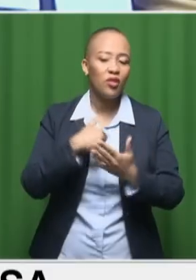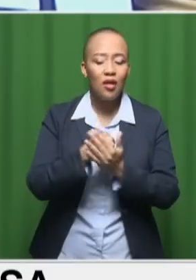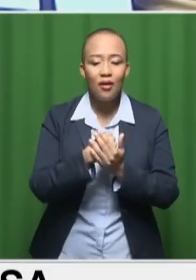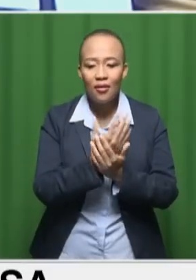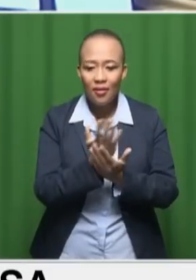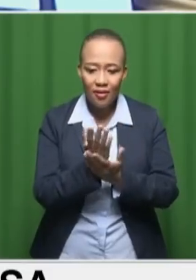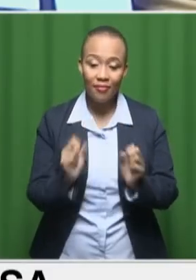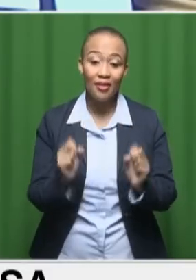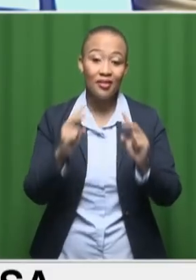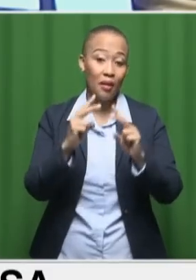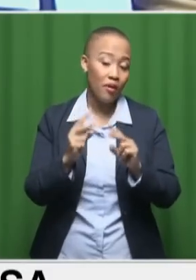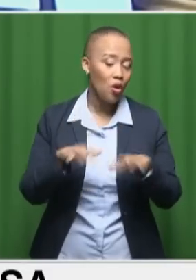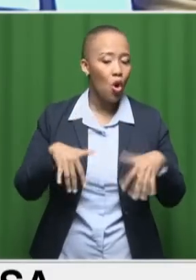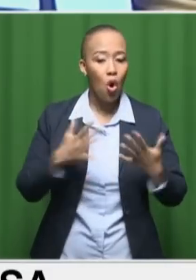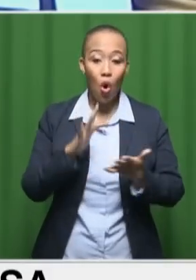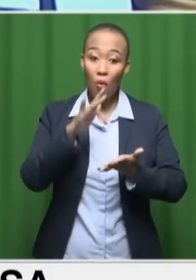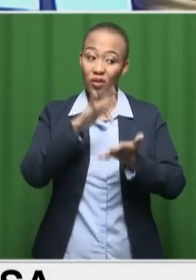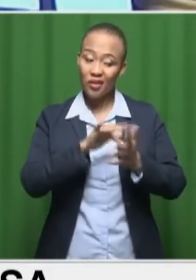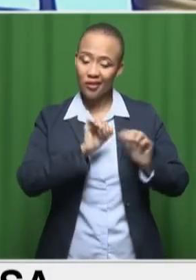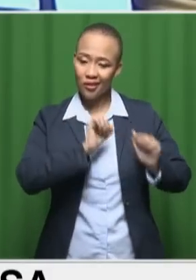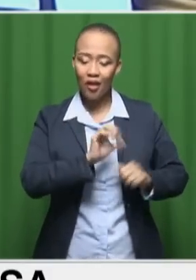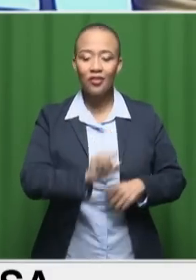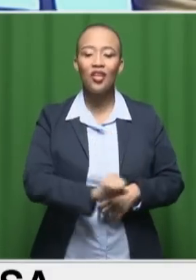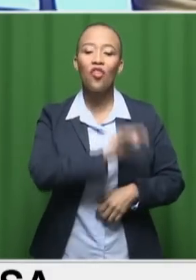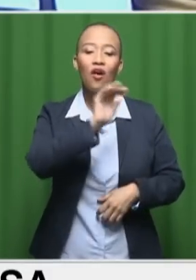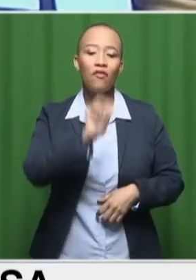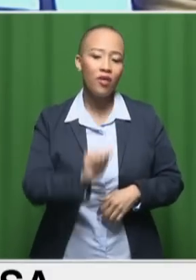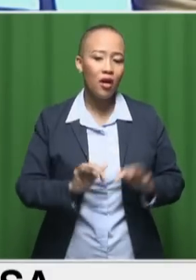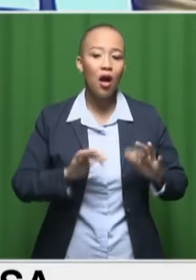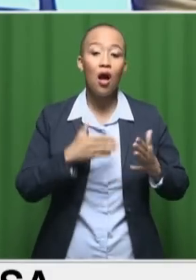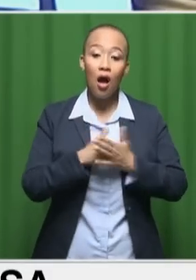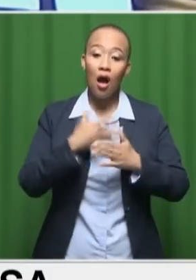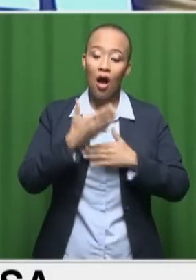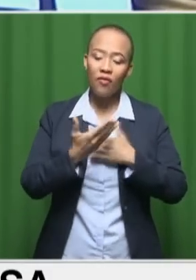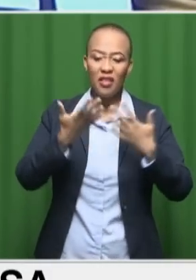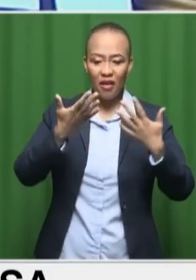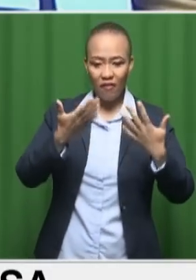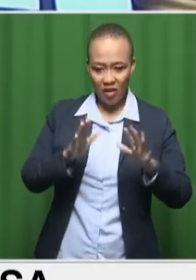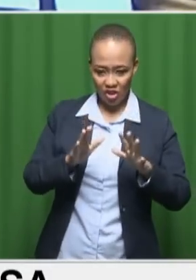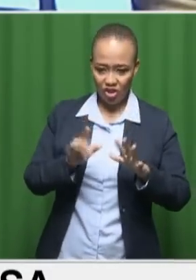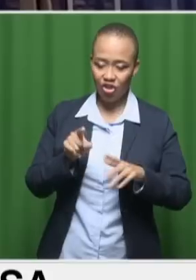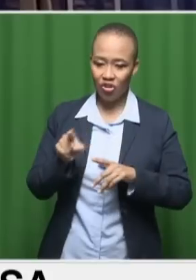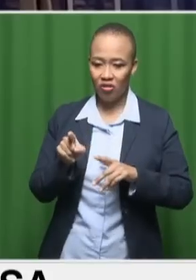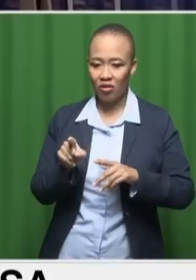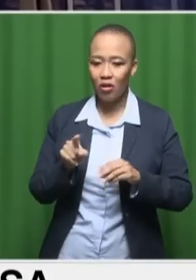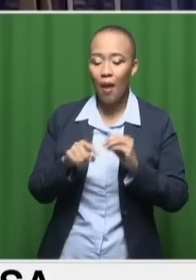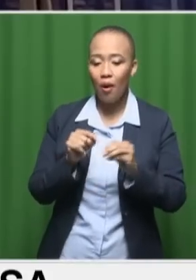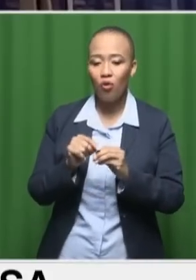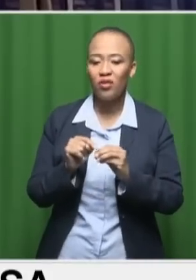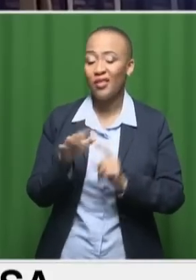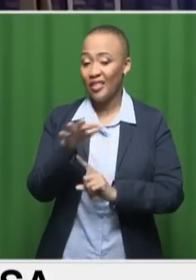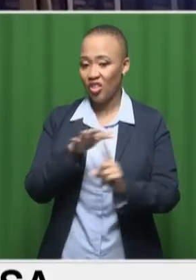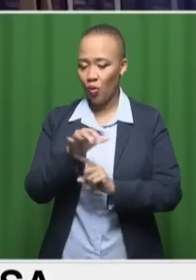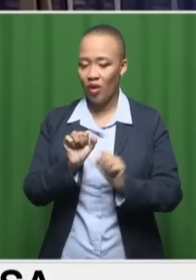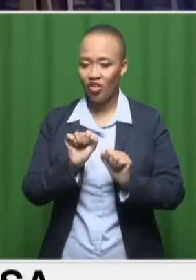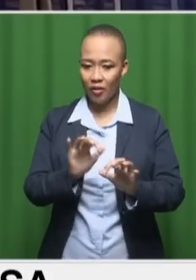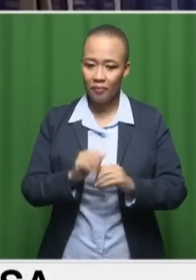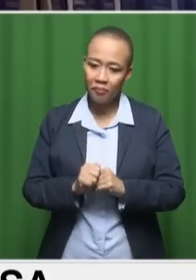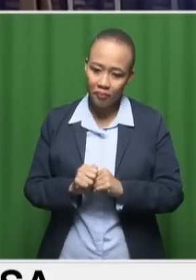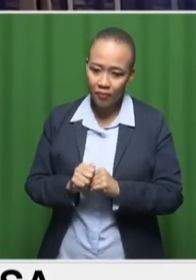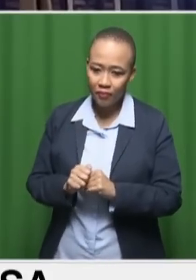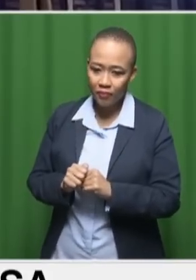similar requirements. So would that mean a change of the nature of the BRICS summit, finding a third country to do